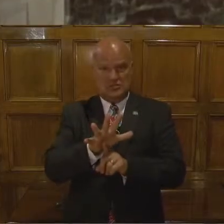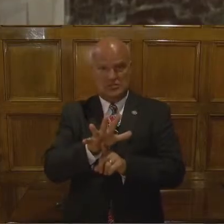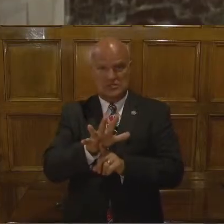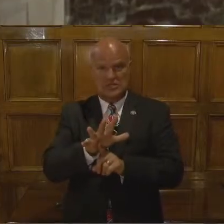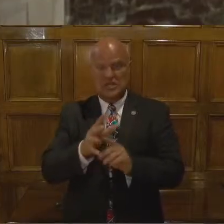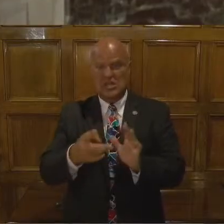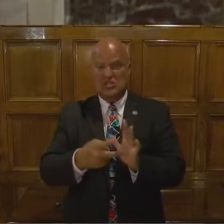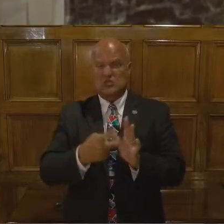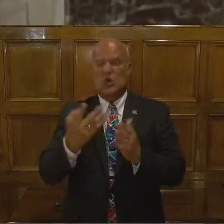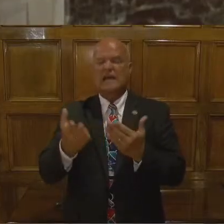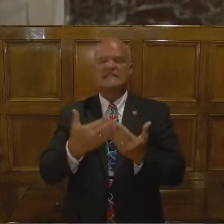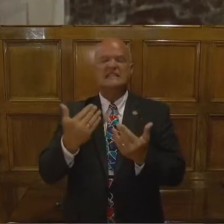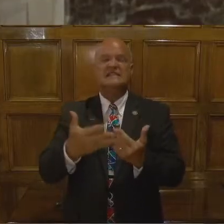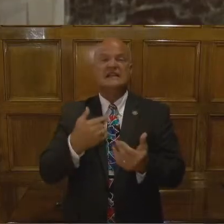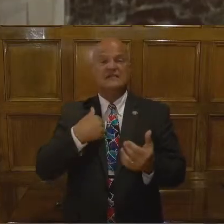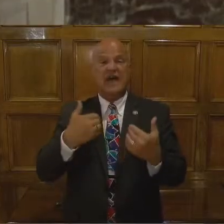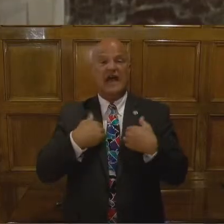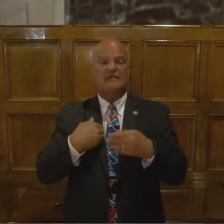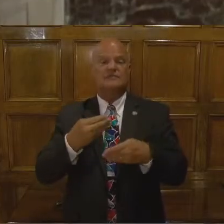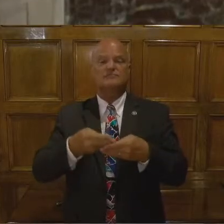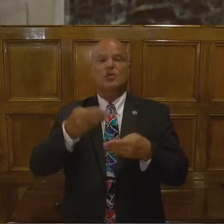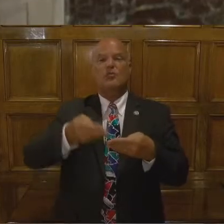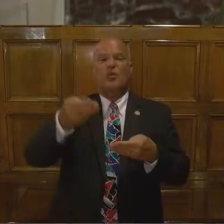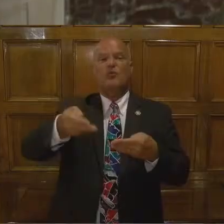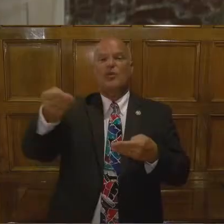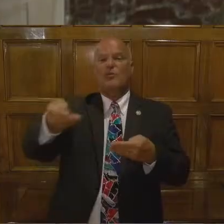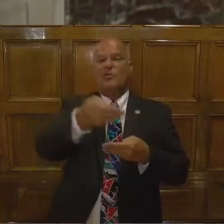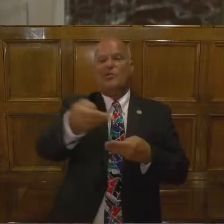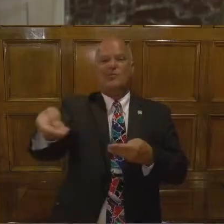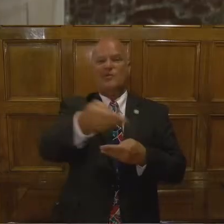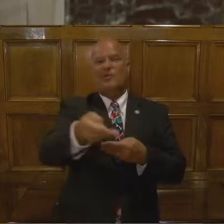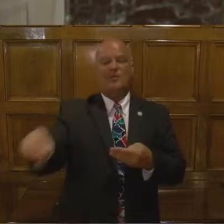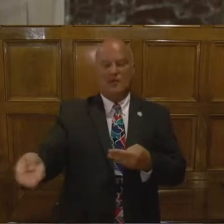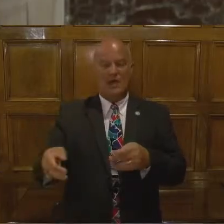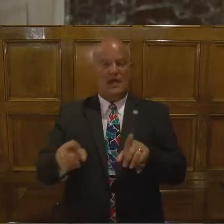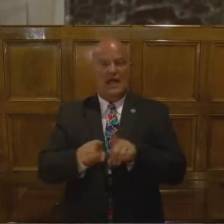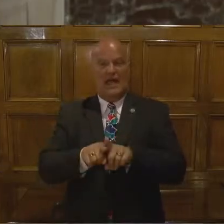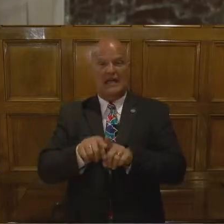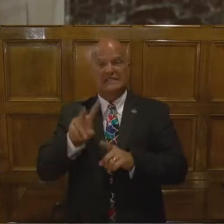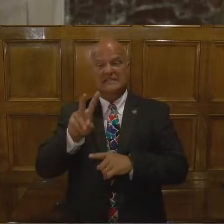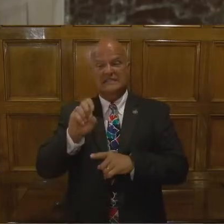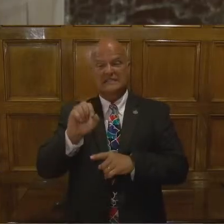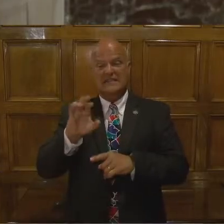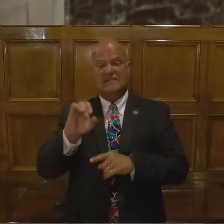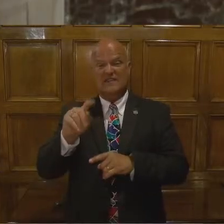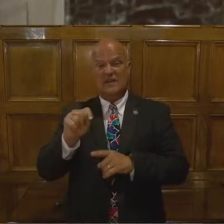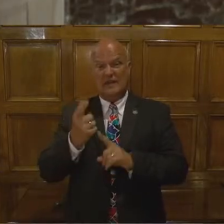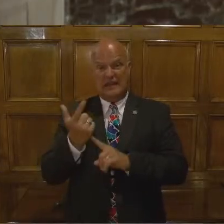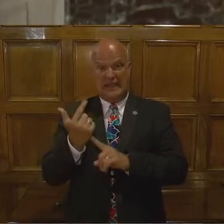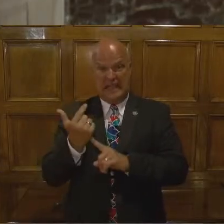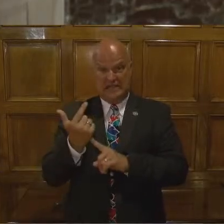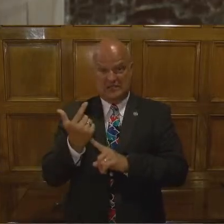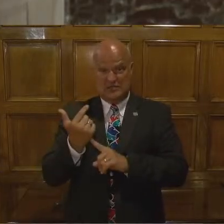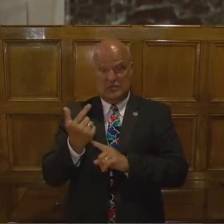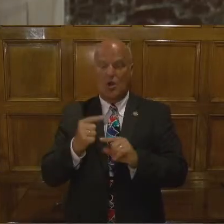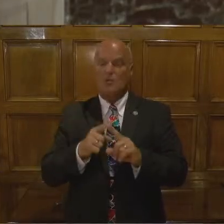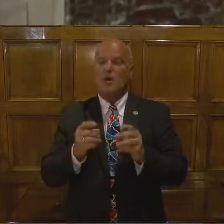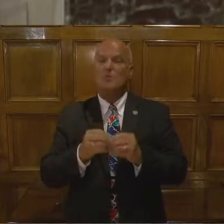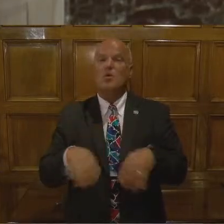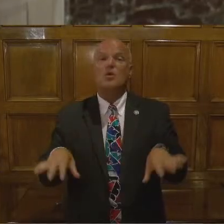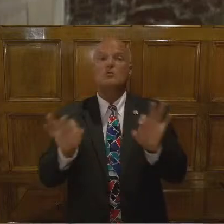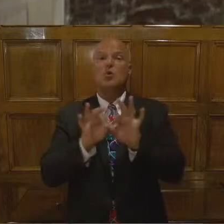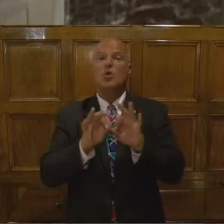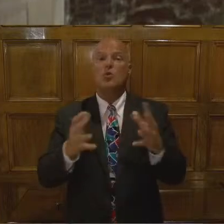almost twice as easy, if I have it, for me to transmit it to you as the variants that were circulating a year ago. But more